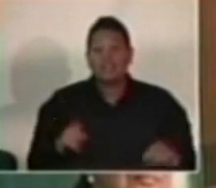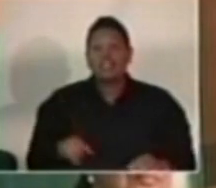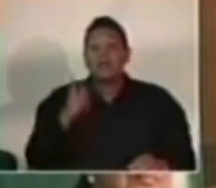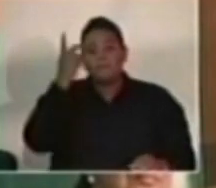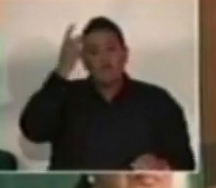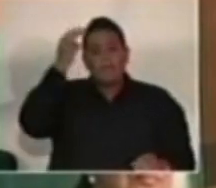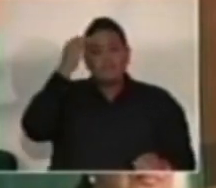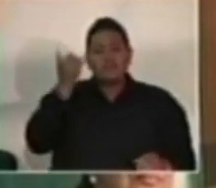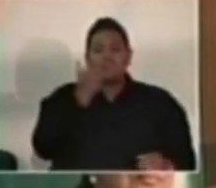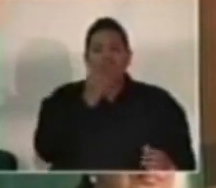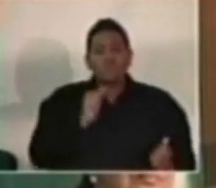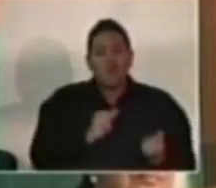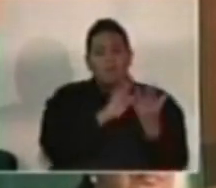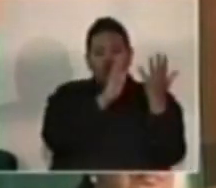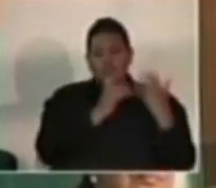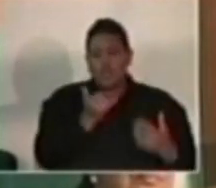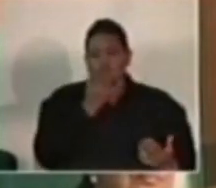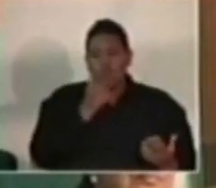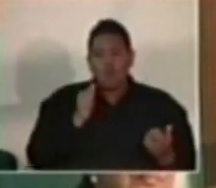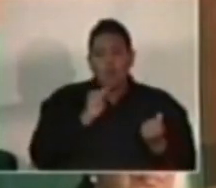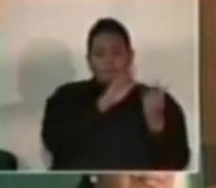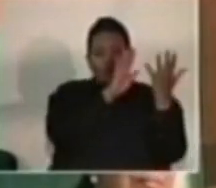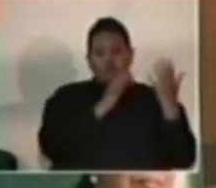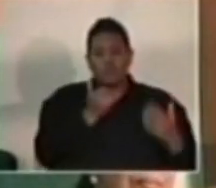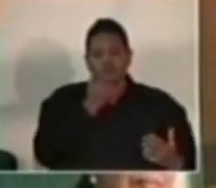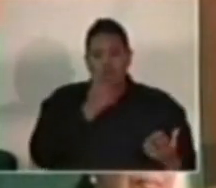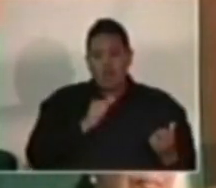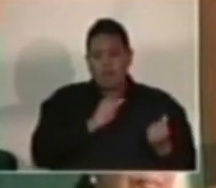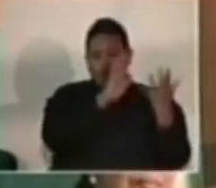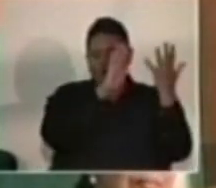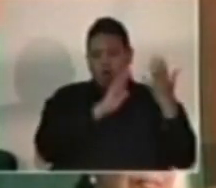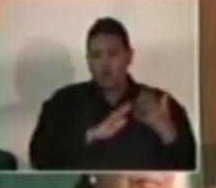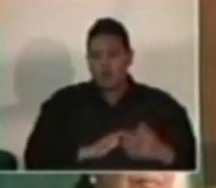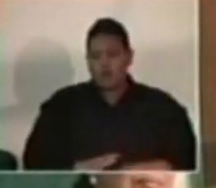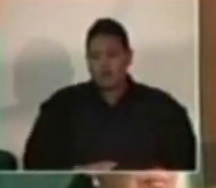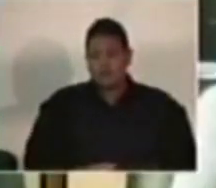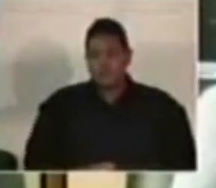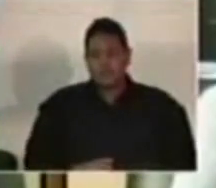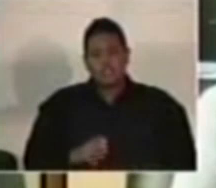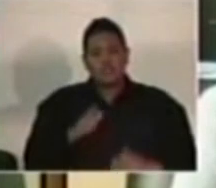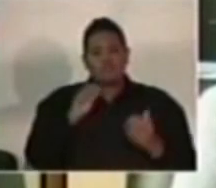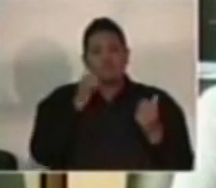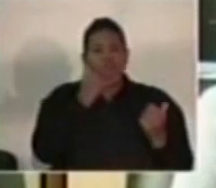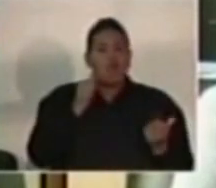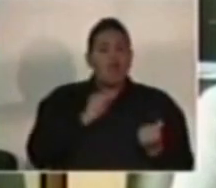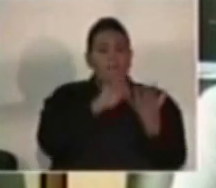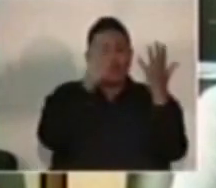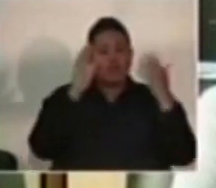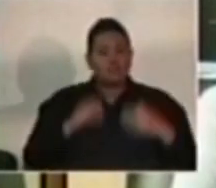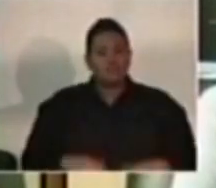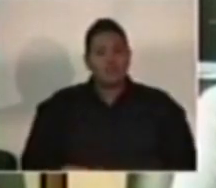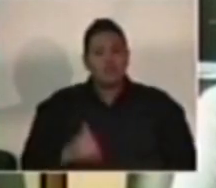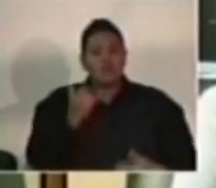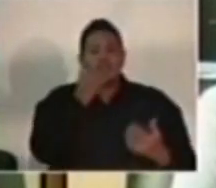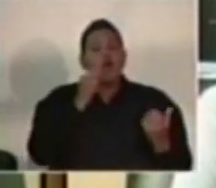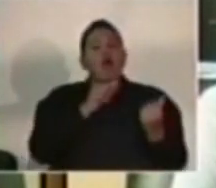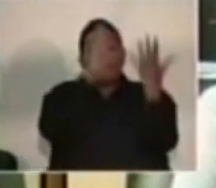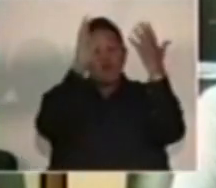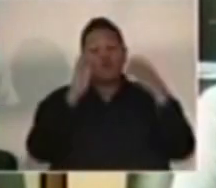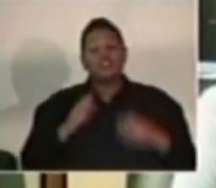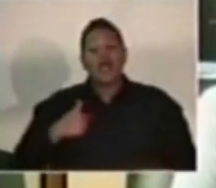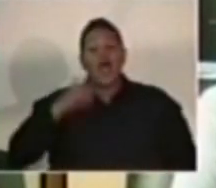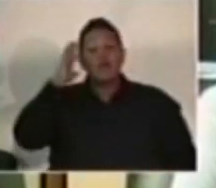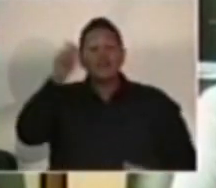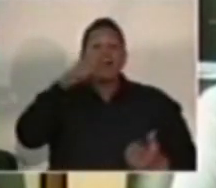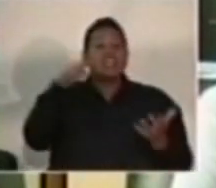is the wrong approach. Wrong approach. It is the wrong approach. It is the wrong approach. It is the wrong approach. And I